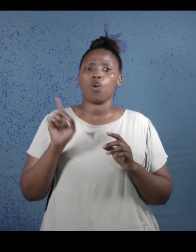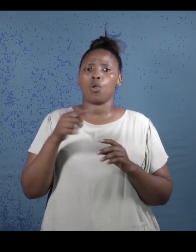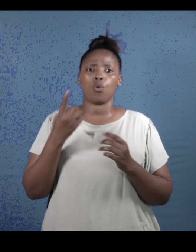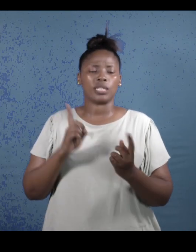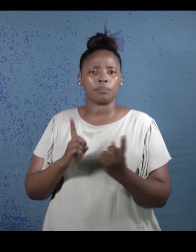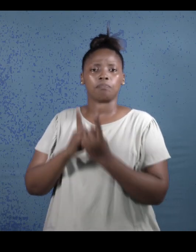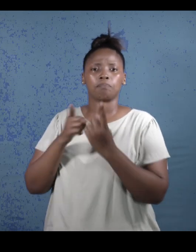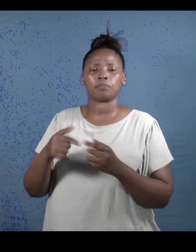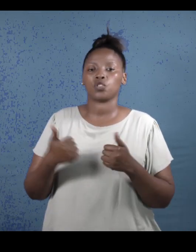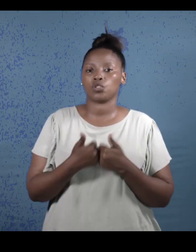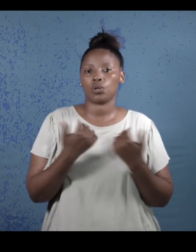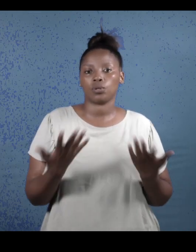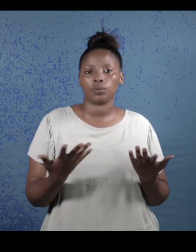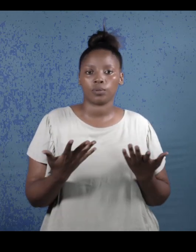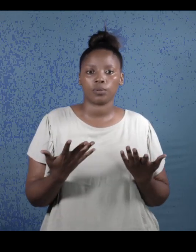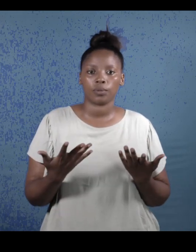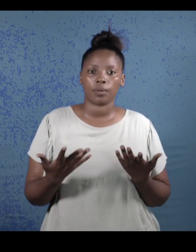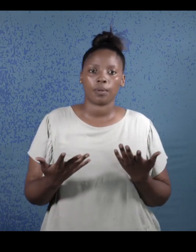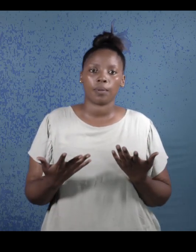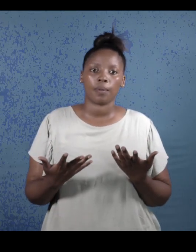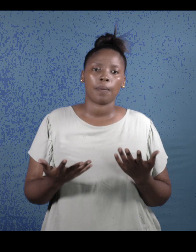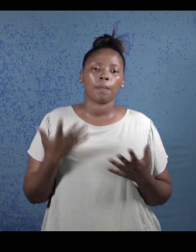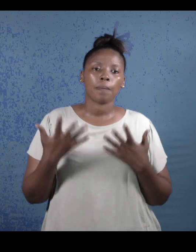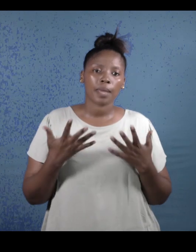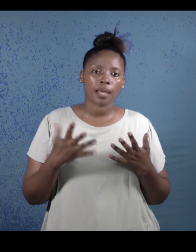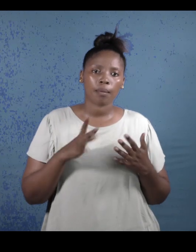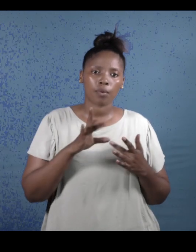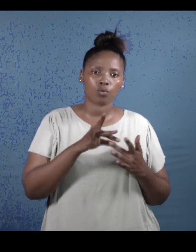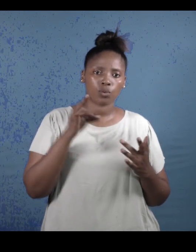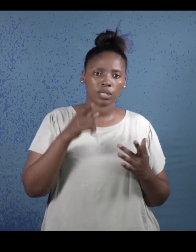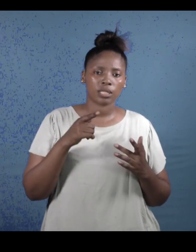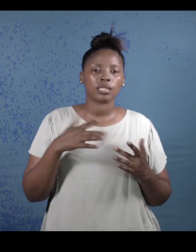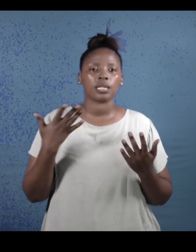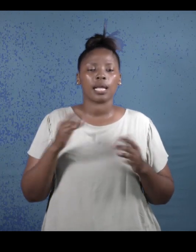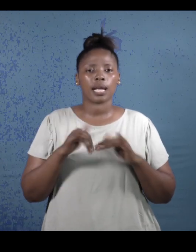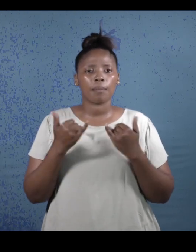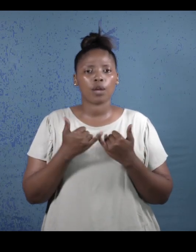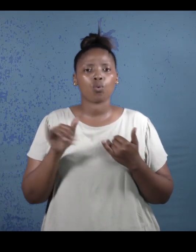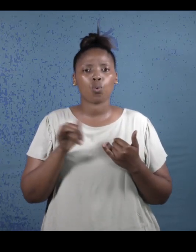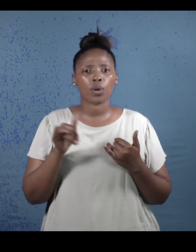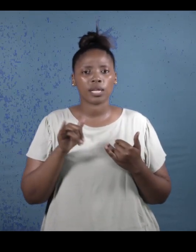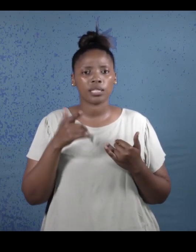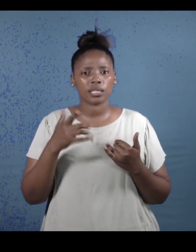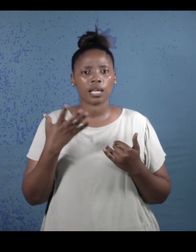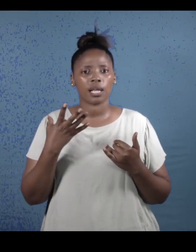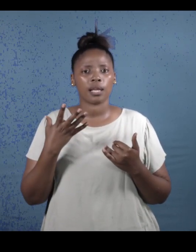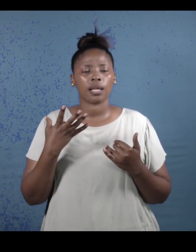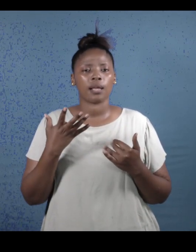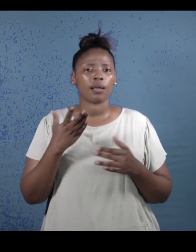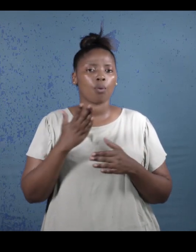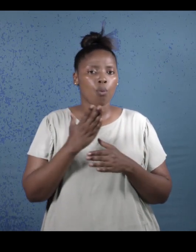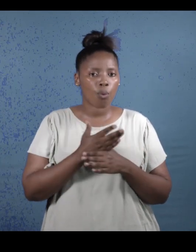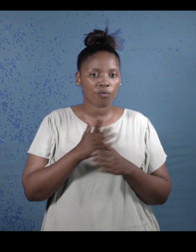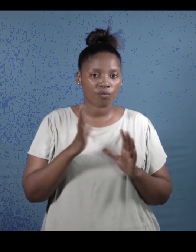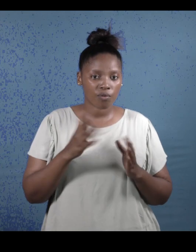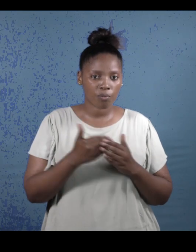you've selected a construction company that is prone to having workers' strike or may have workers' strike soon, then